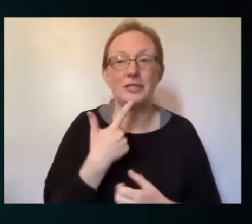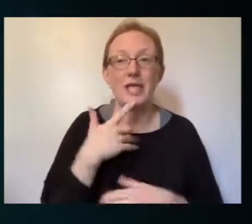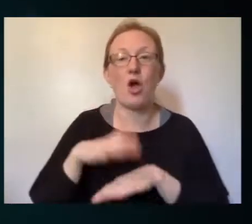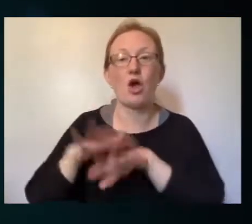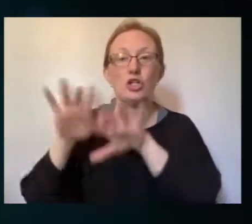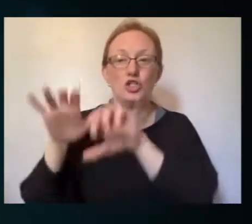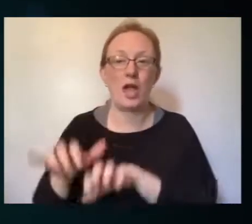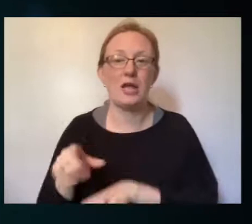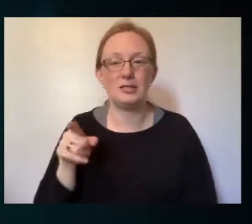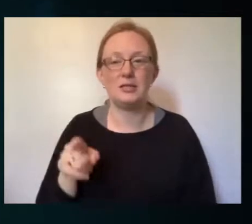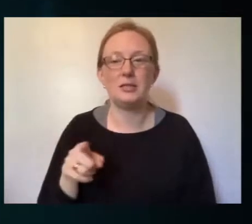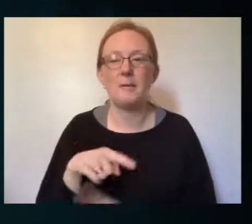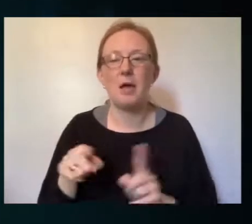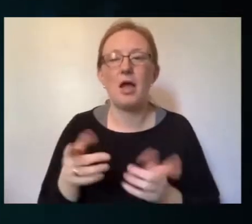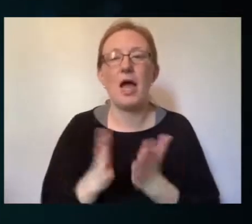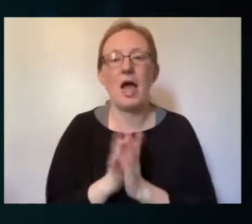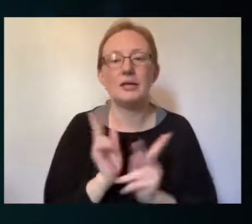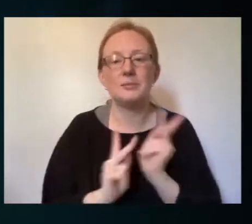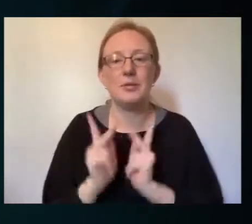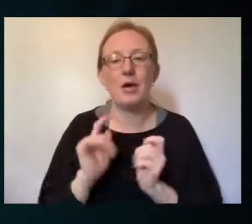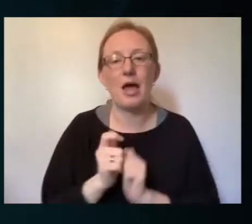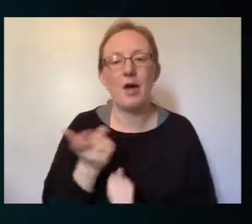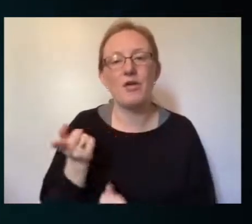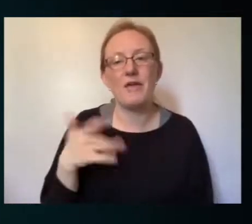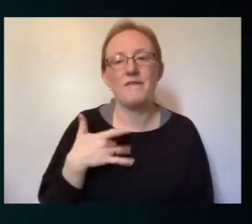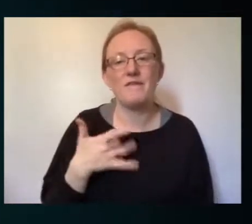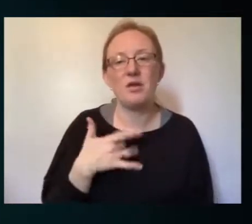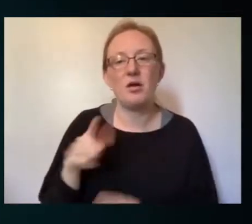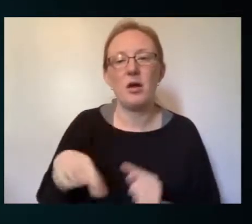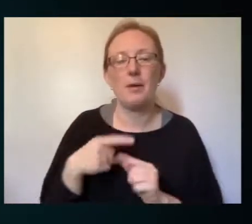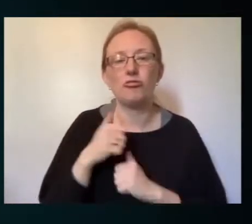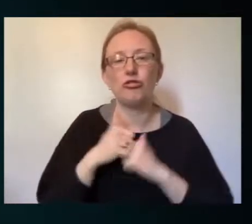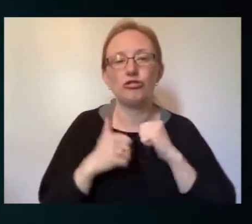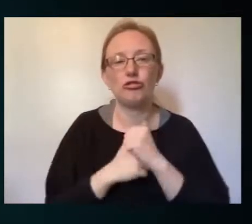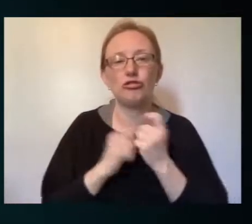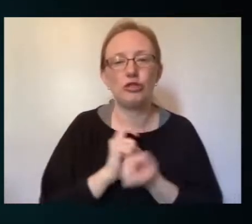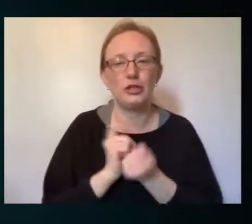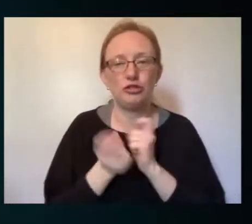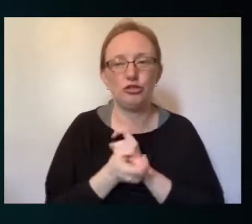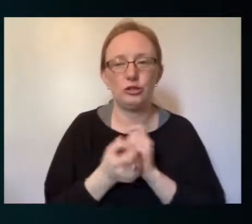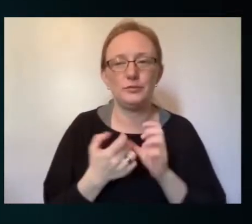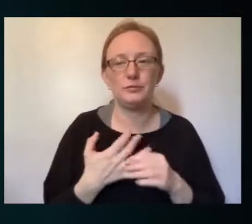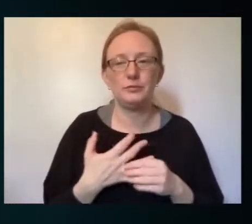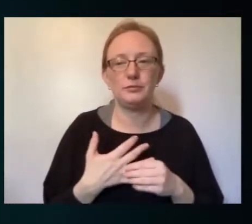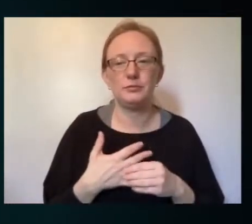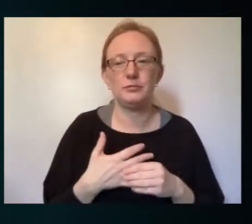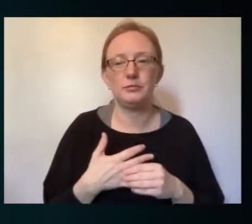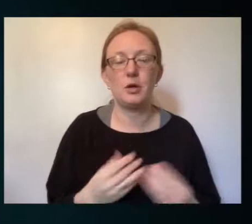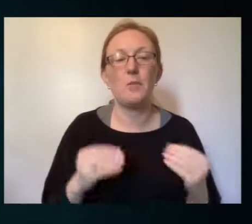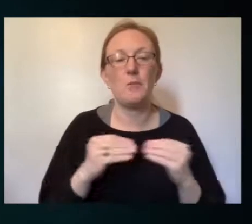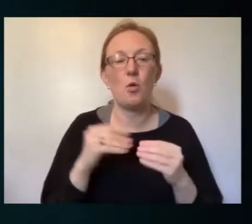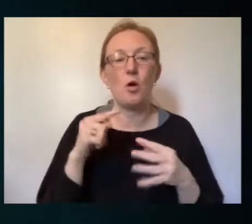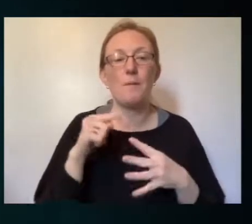the asking people how they feel about structural change. A couple of points